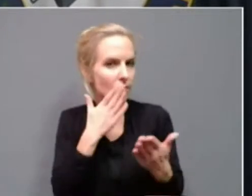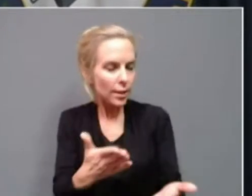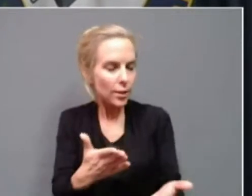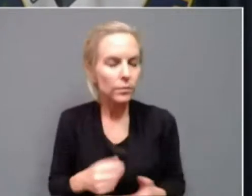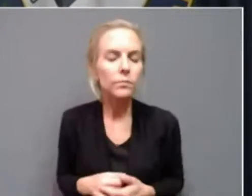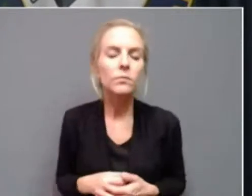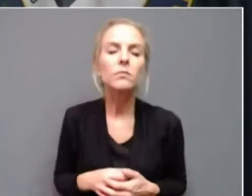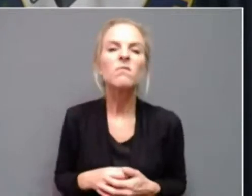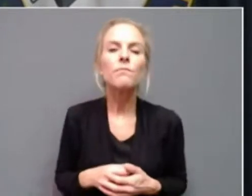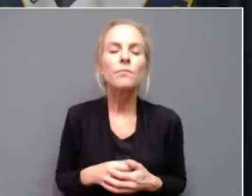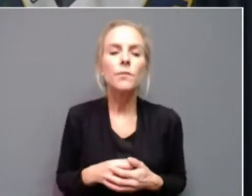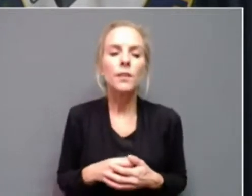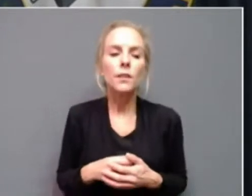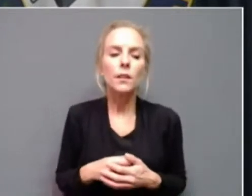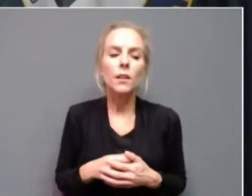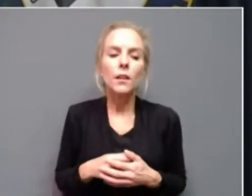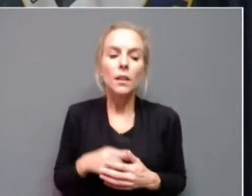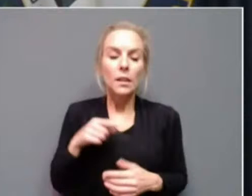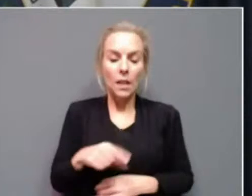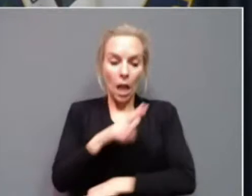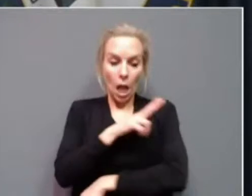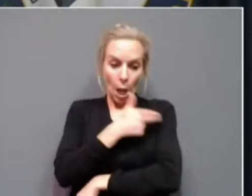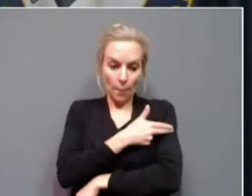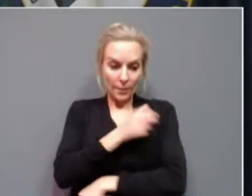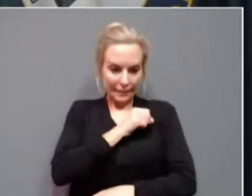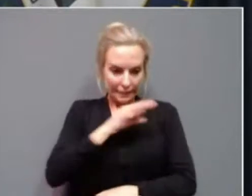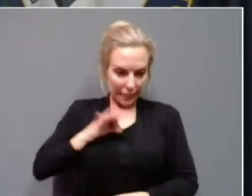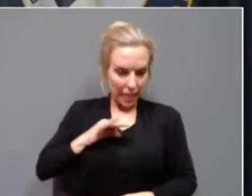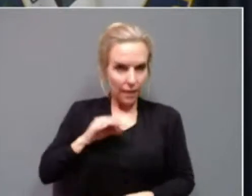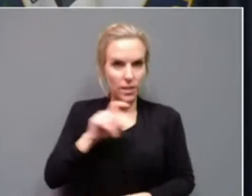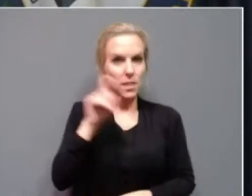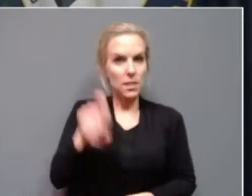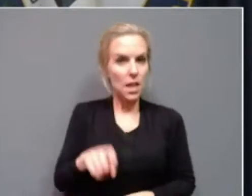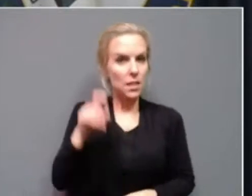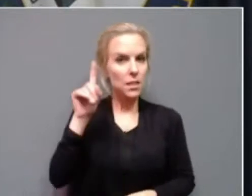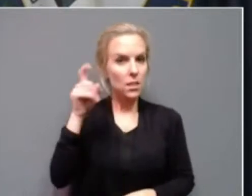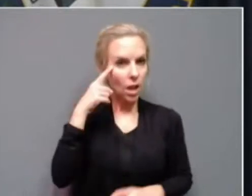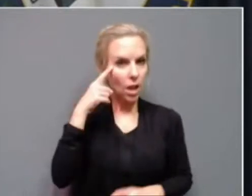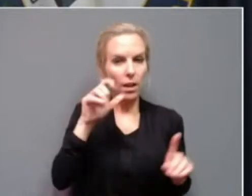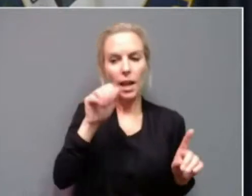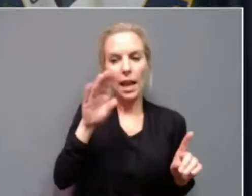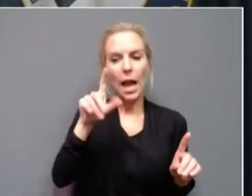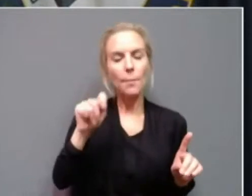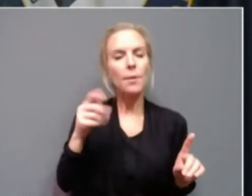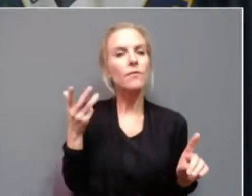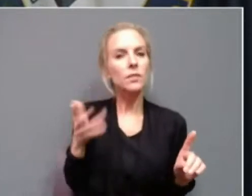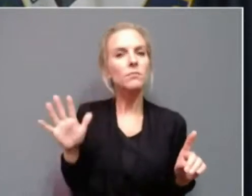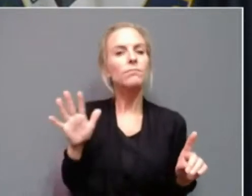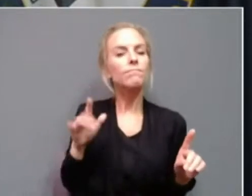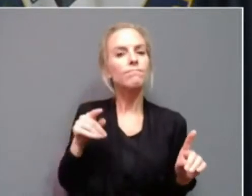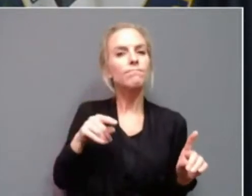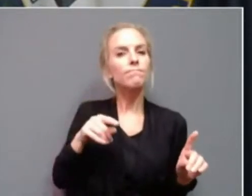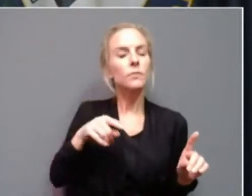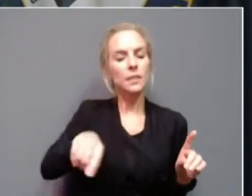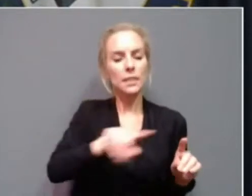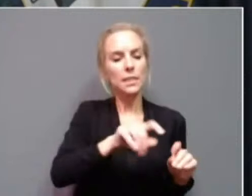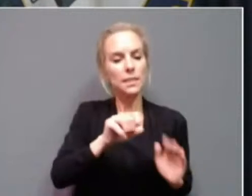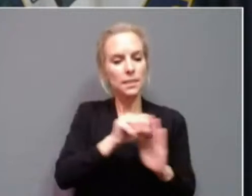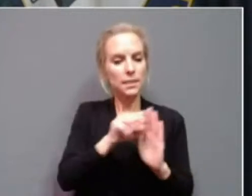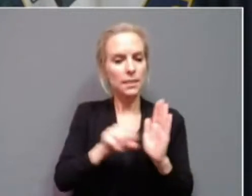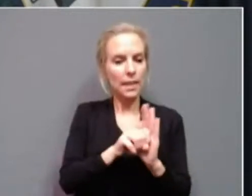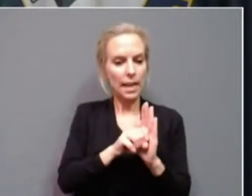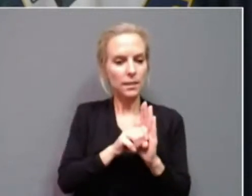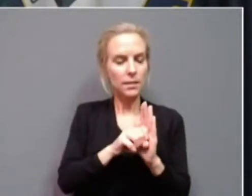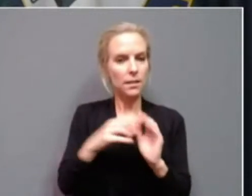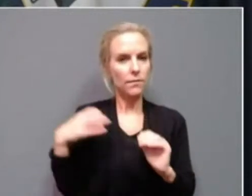Talking about hospital staffing, Texas Governor Abbott has directed state officials to use staffing